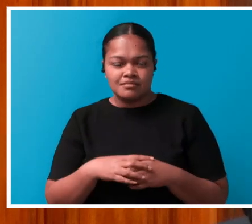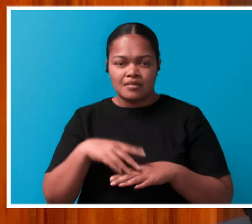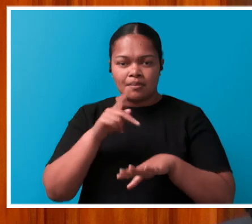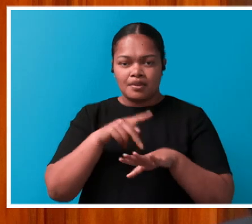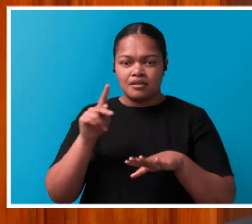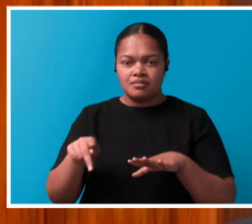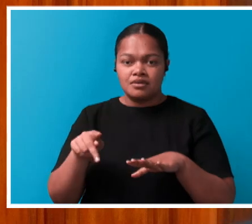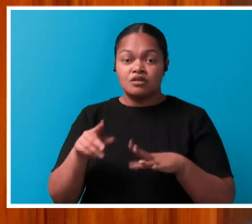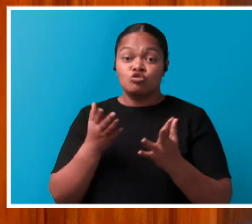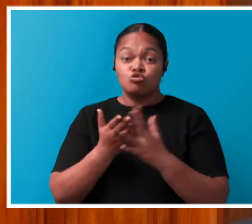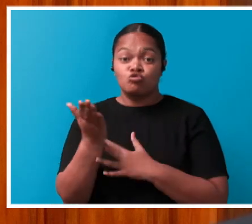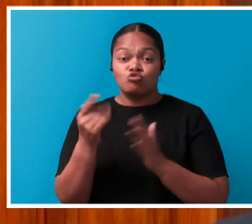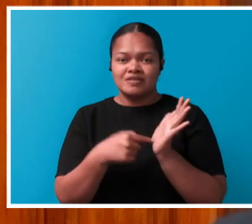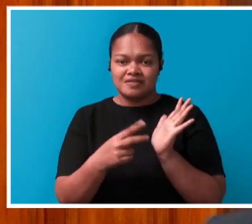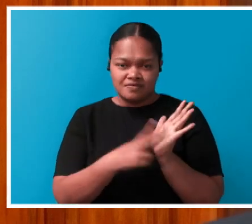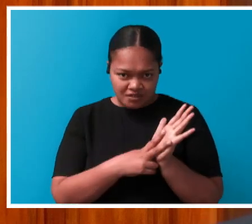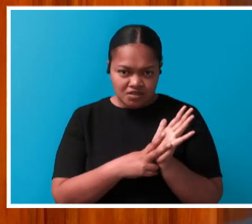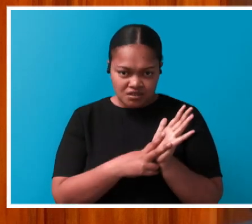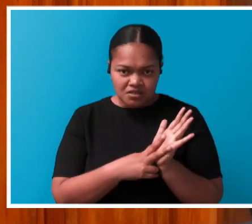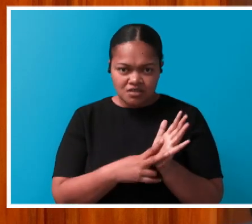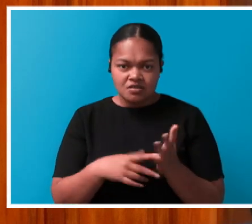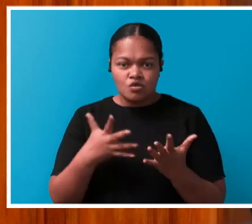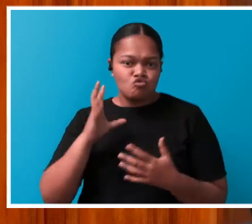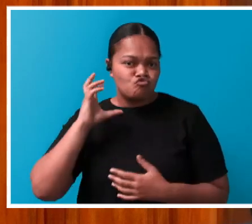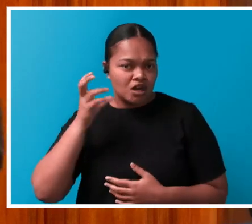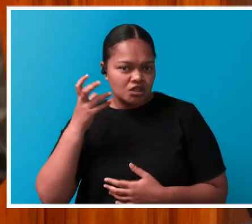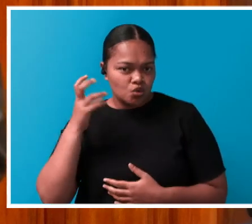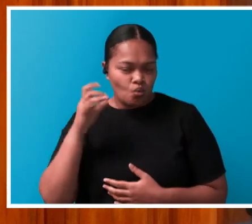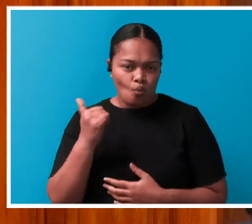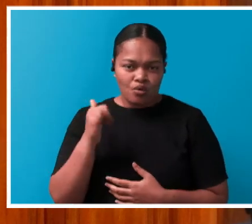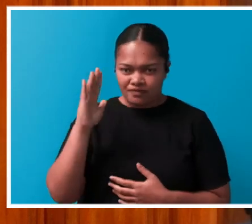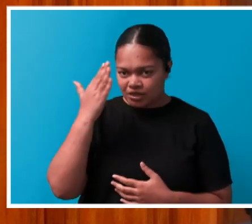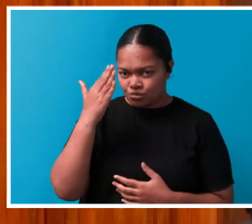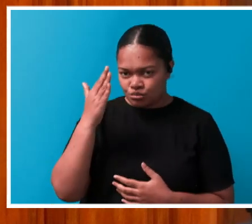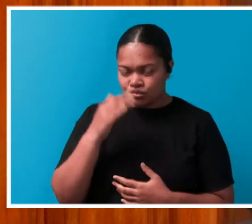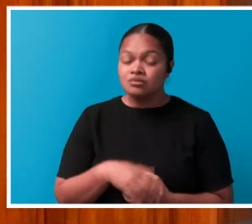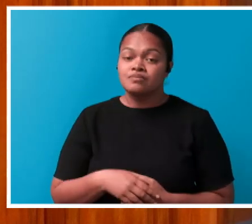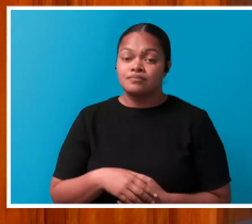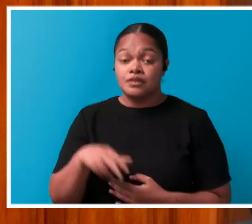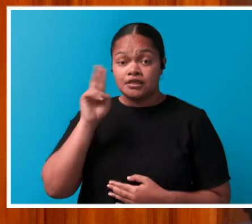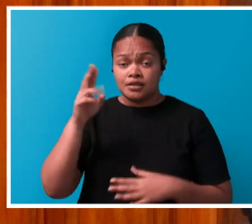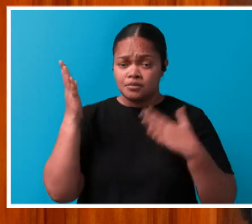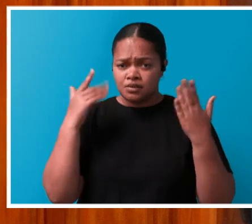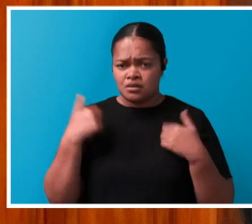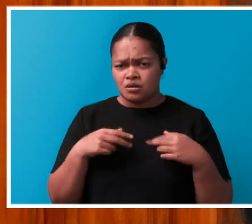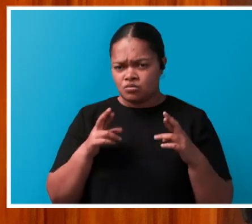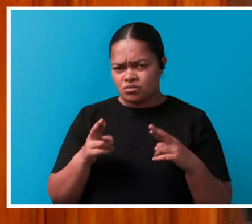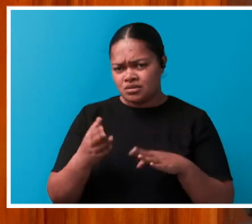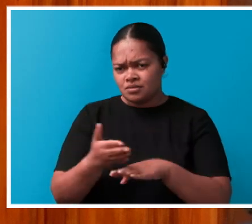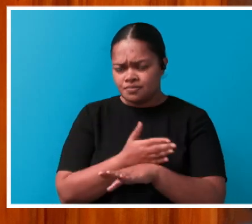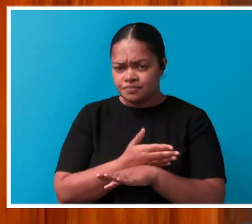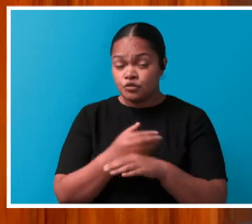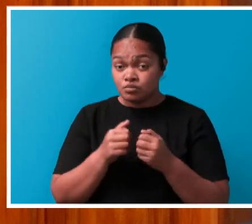live streaming or listening on radio today. Mr. Speaker, sir, I wish to begin by extending my